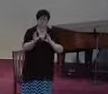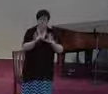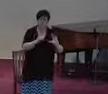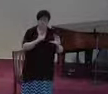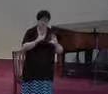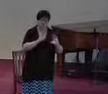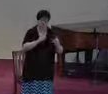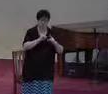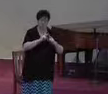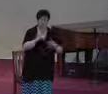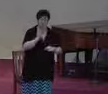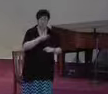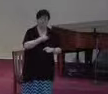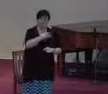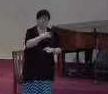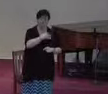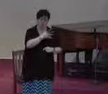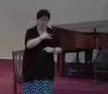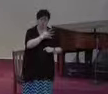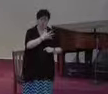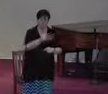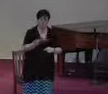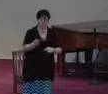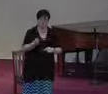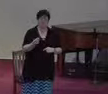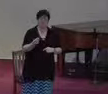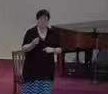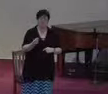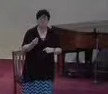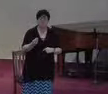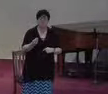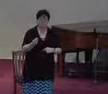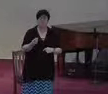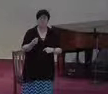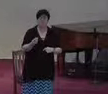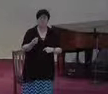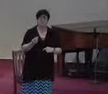communicates to our hearts and applies